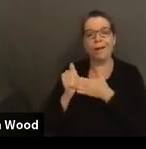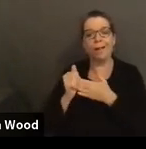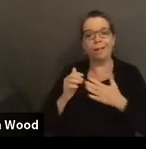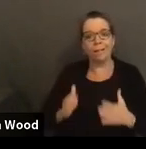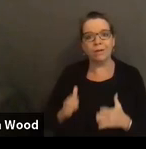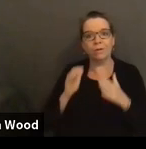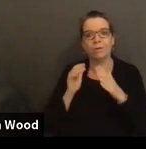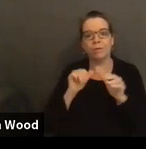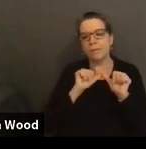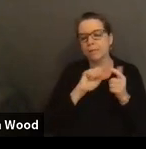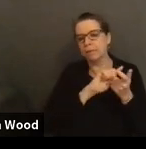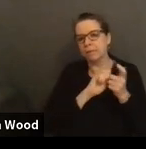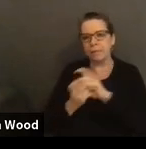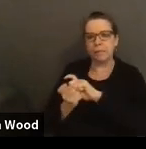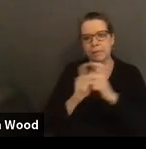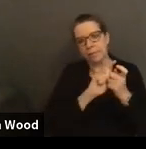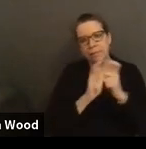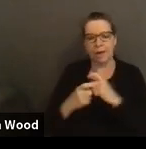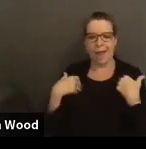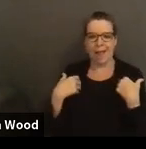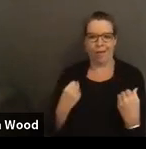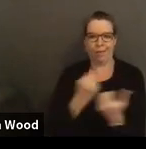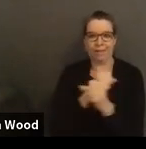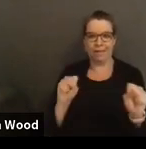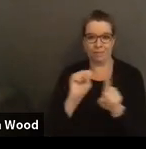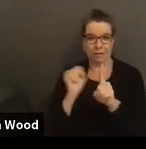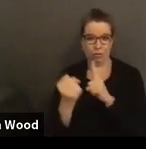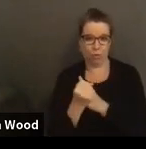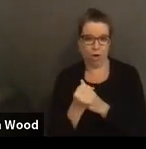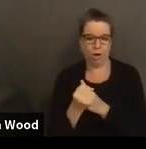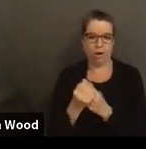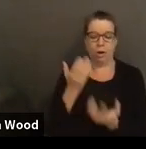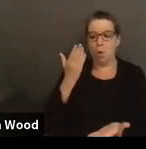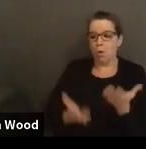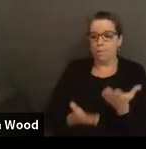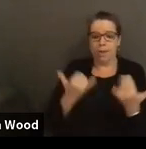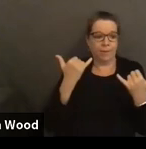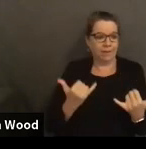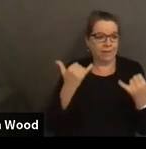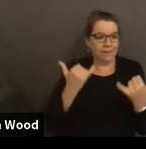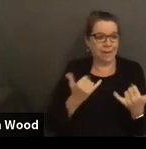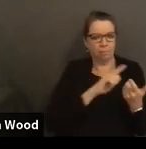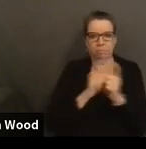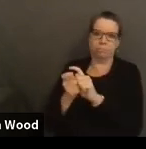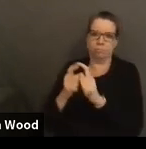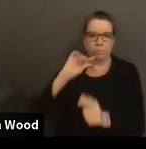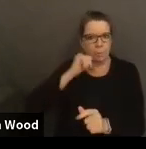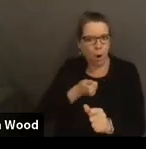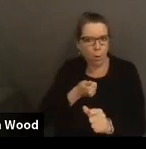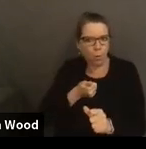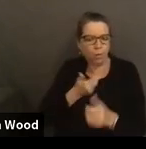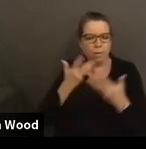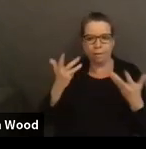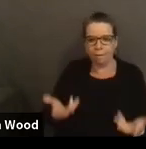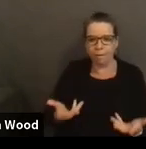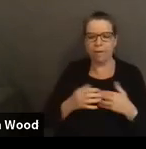continuous changing health and safety considerations. And so what may be true today might change tomorrow, and they may